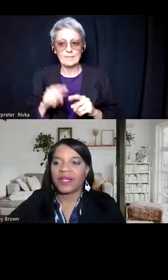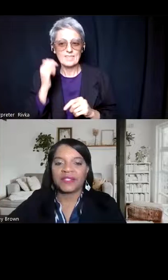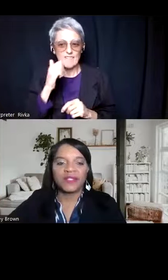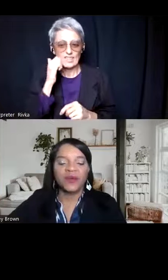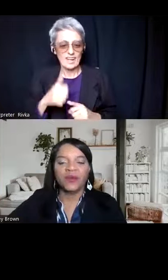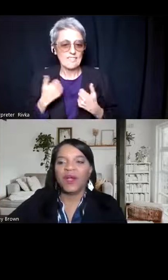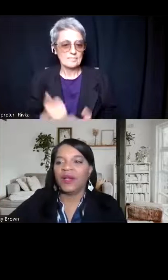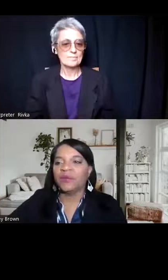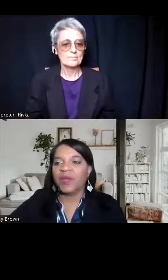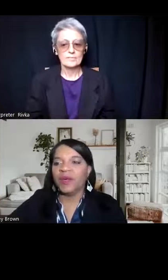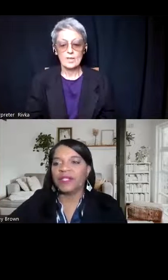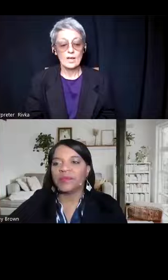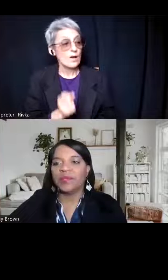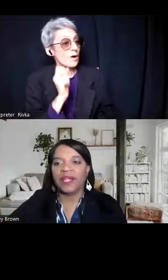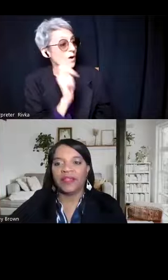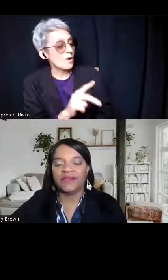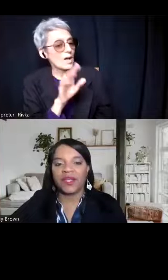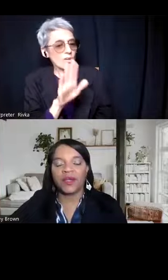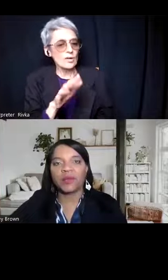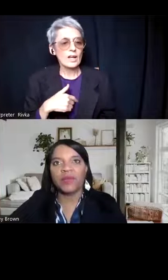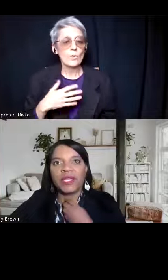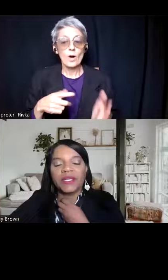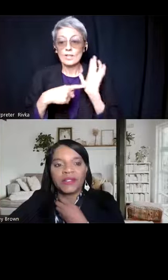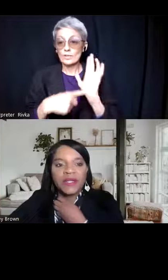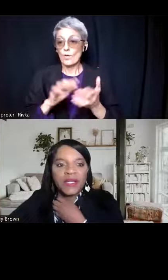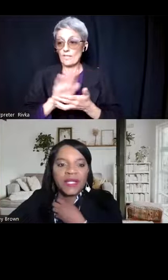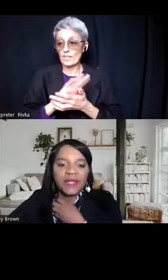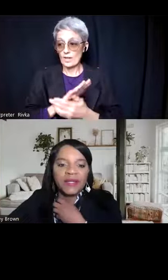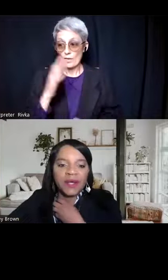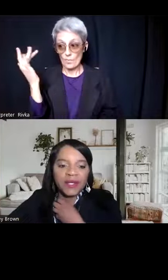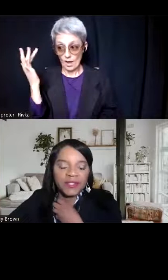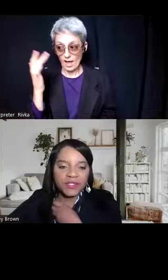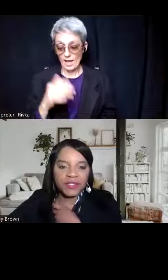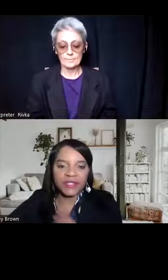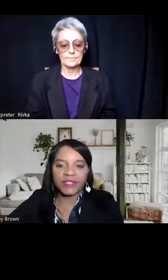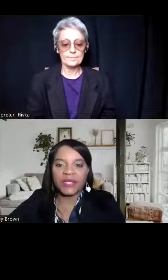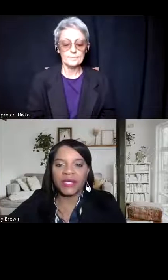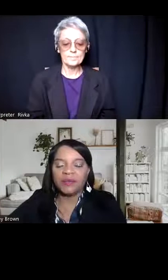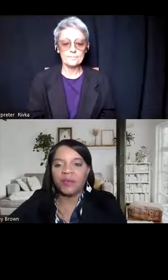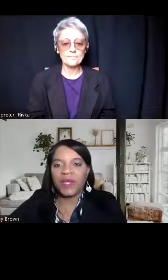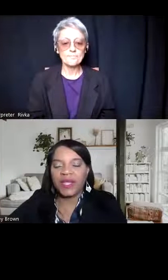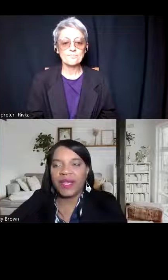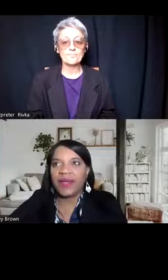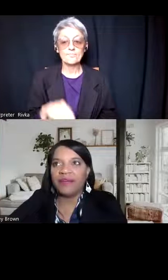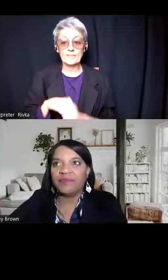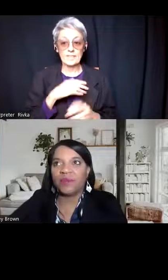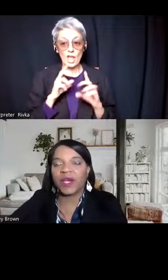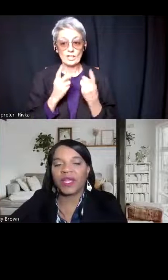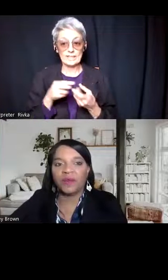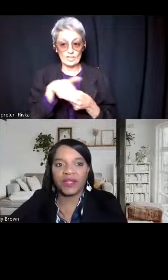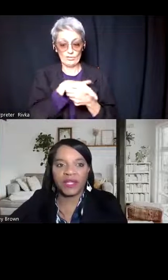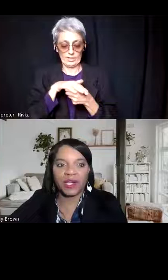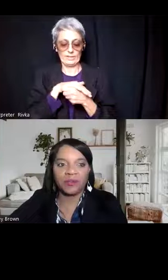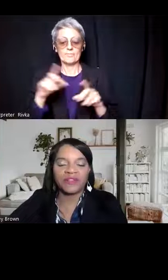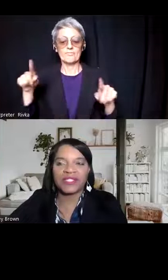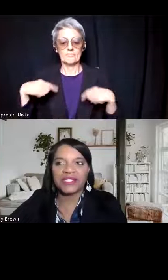All right. So we wanted to play that video because in our district, we have been